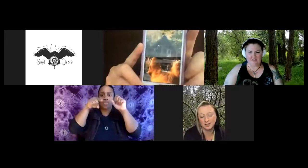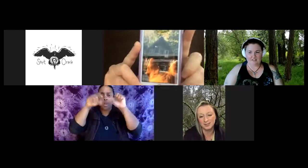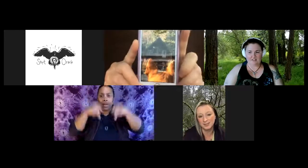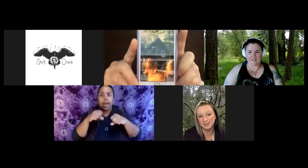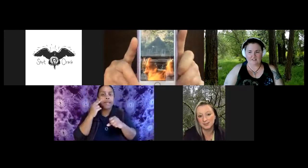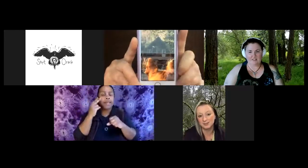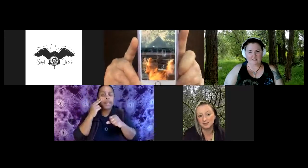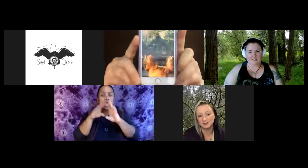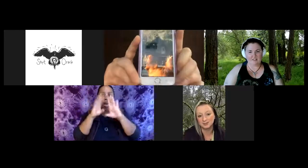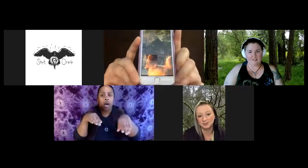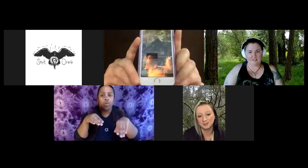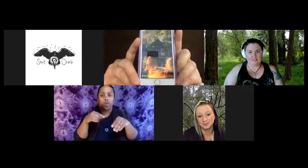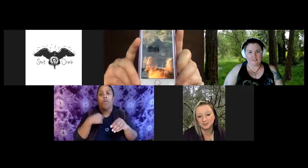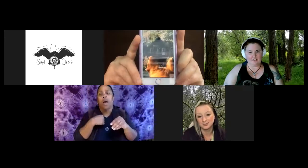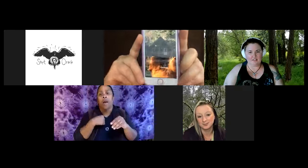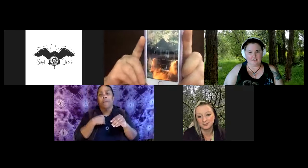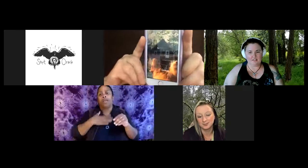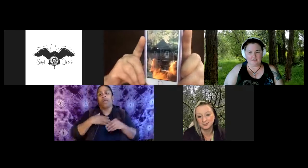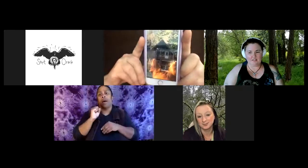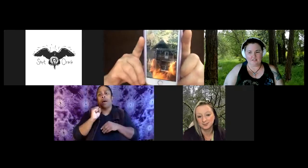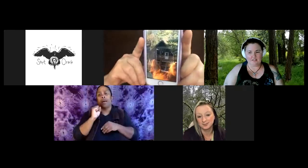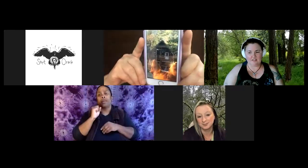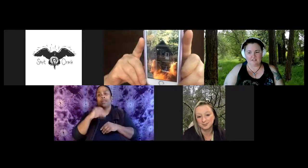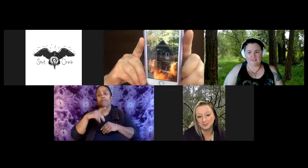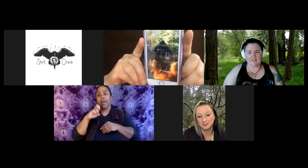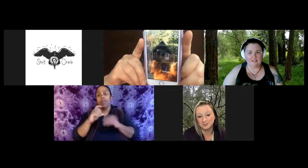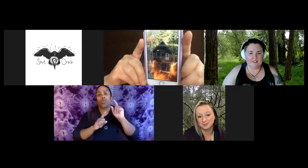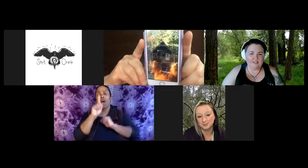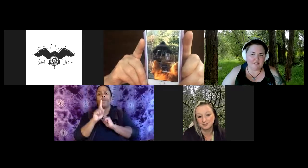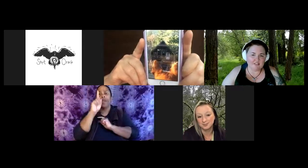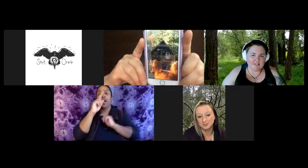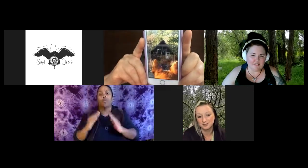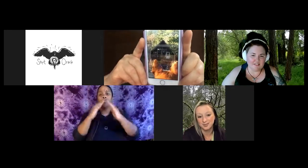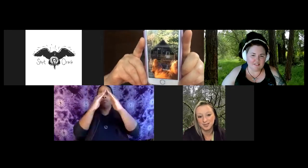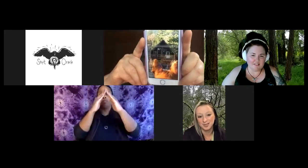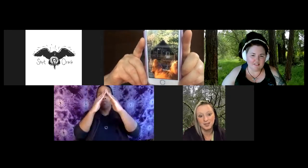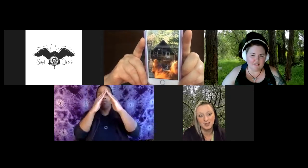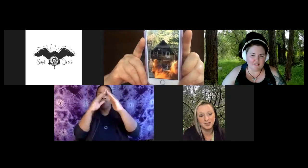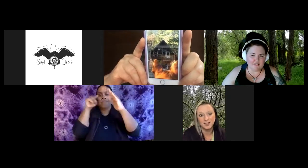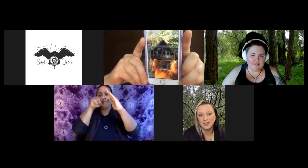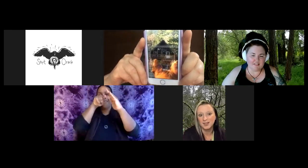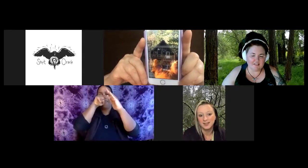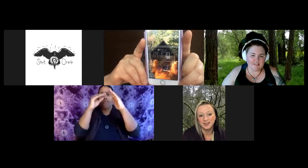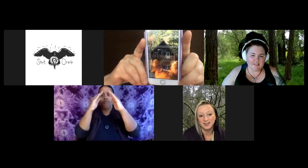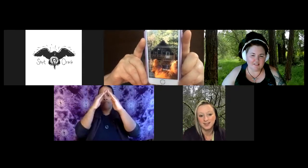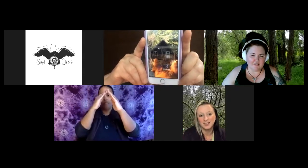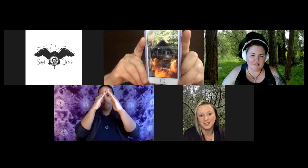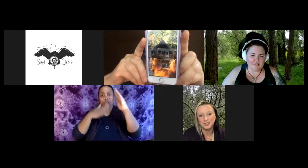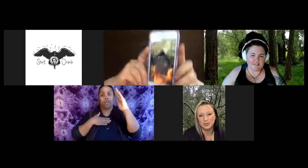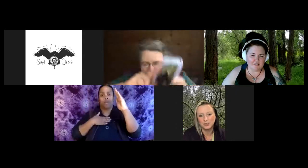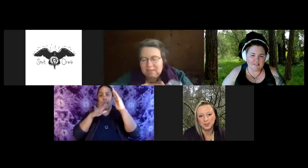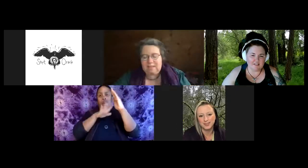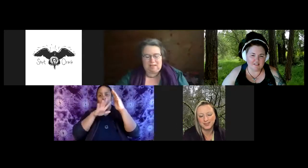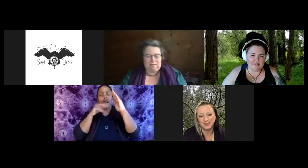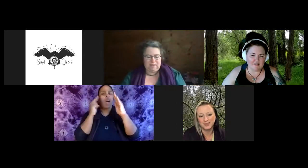the upstairs where I'd be. Sorry, the reflection, this is hard to work with. But yeah, so it's the upstairs where I'd be. I know it's hard to